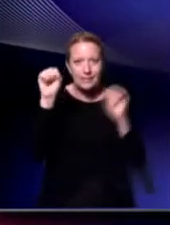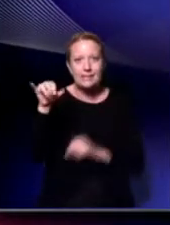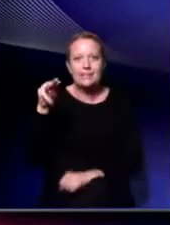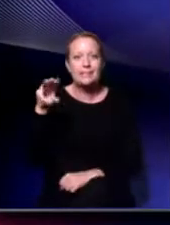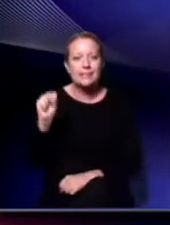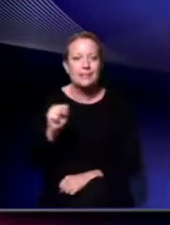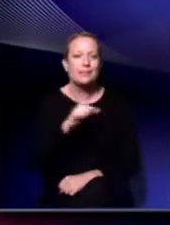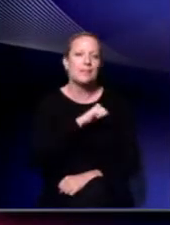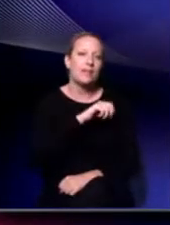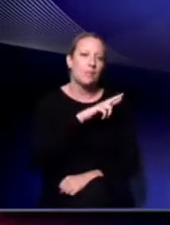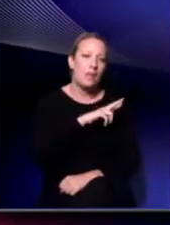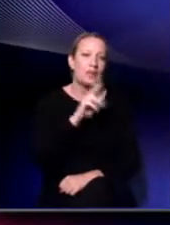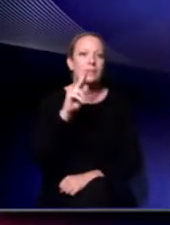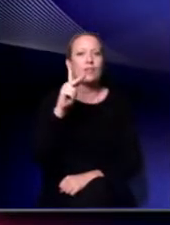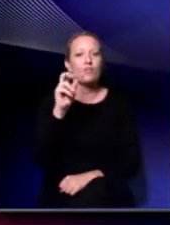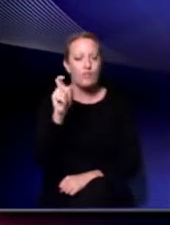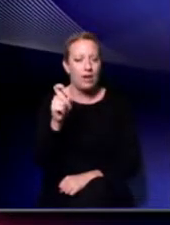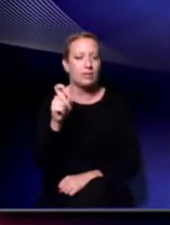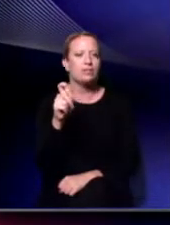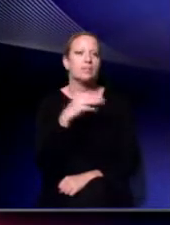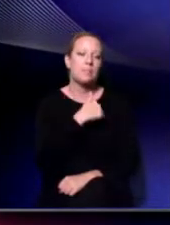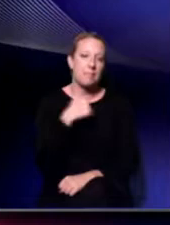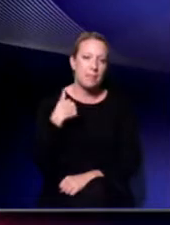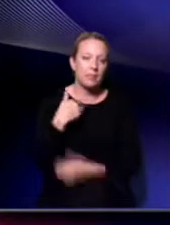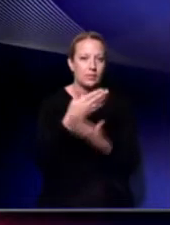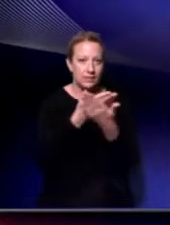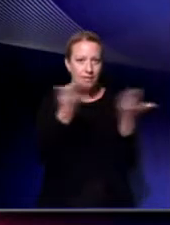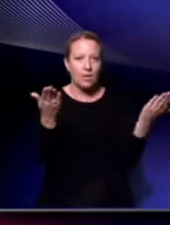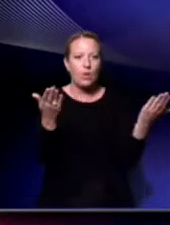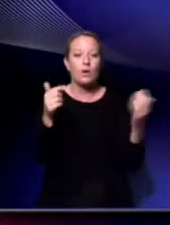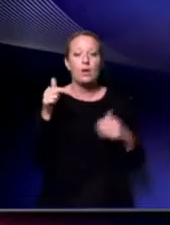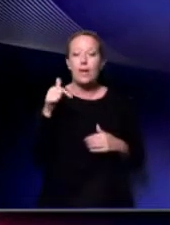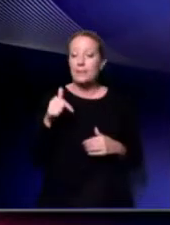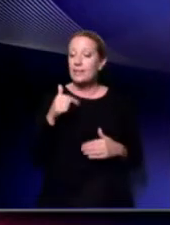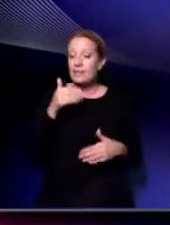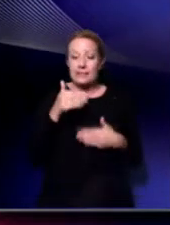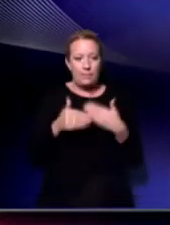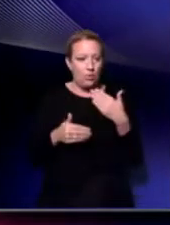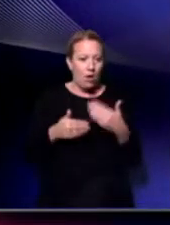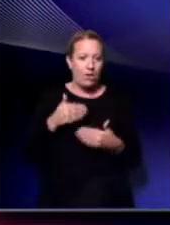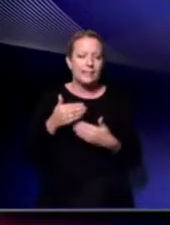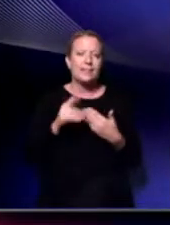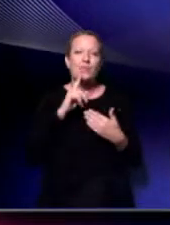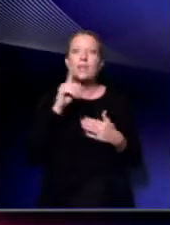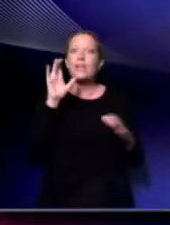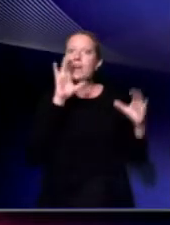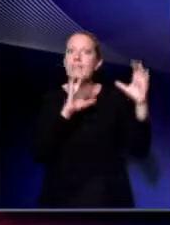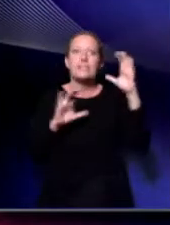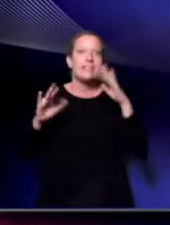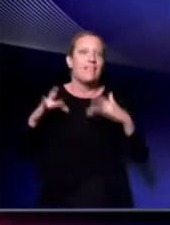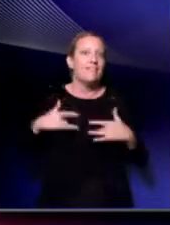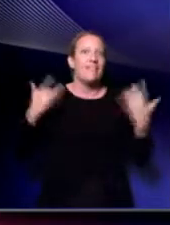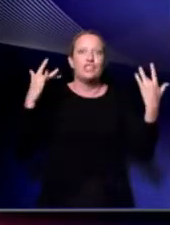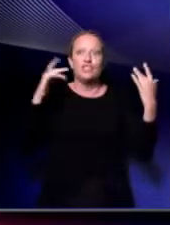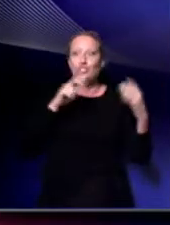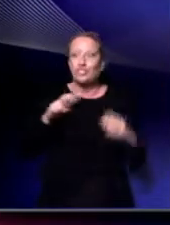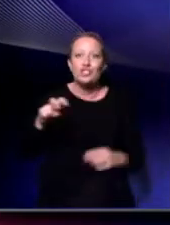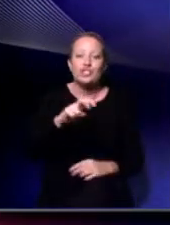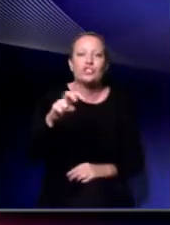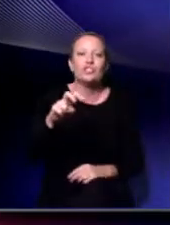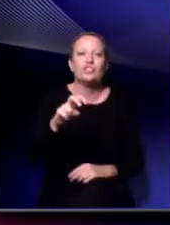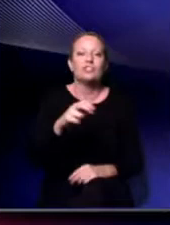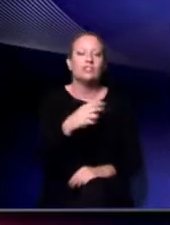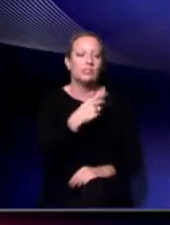Rex. This is a process that we're on, or an adventure we're on, I guess I should say. Mr. Gordon and I have